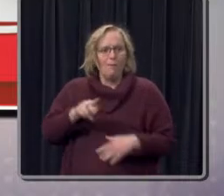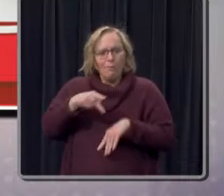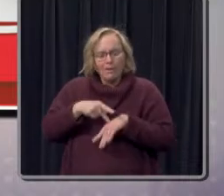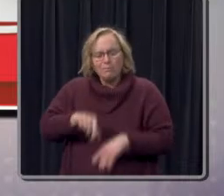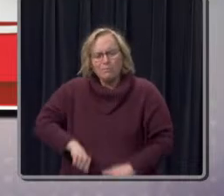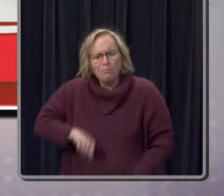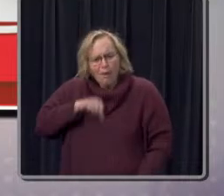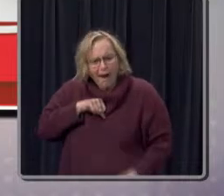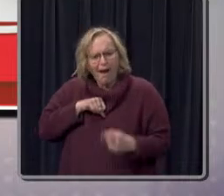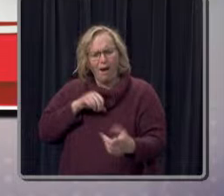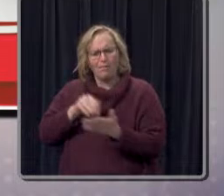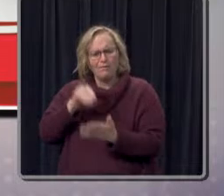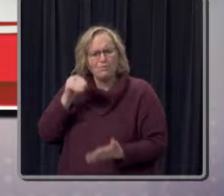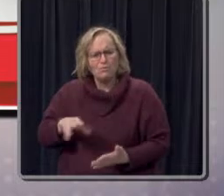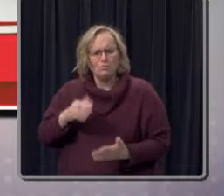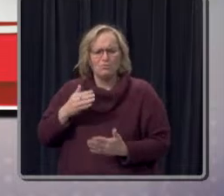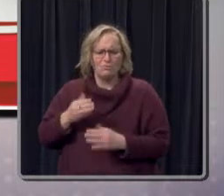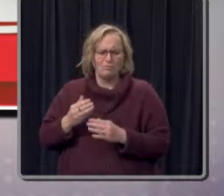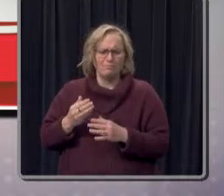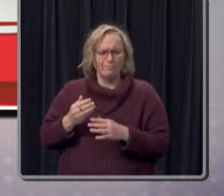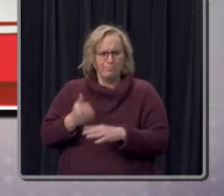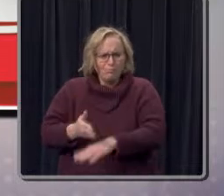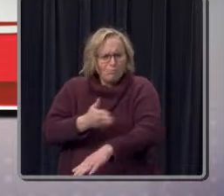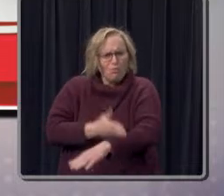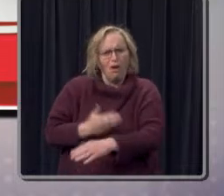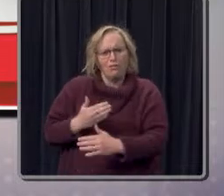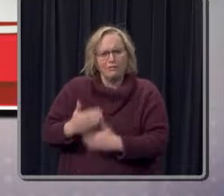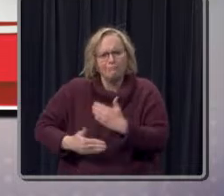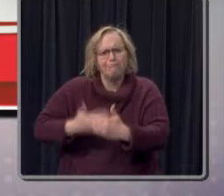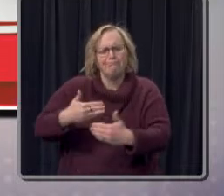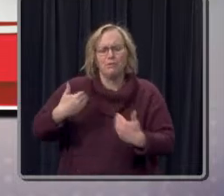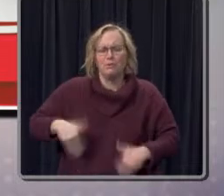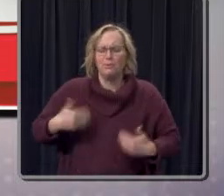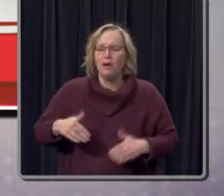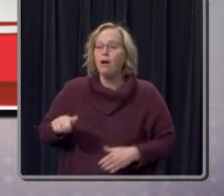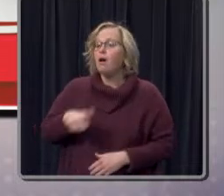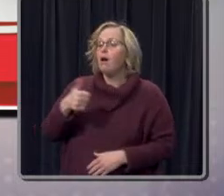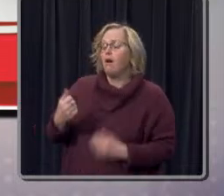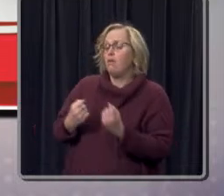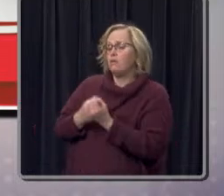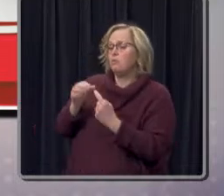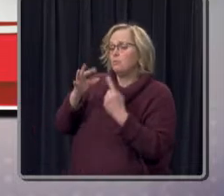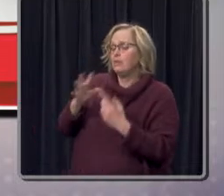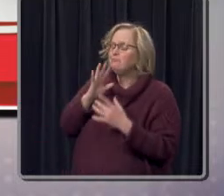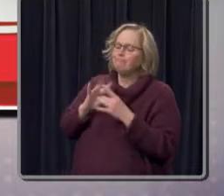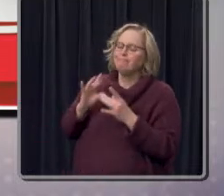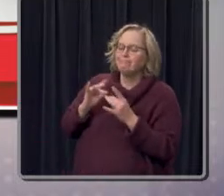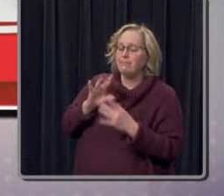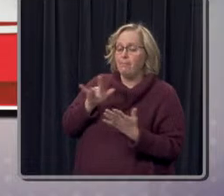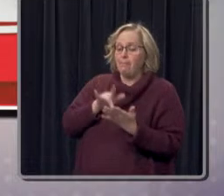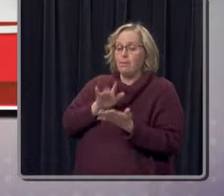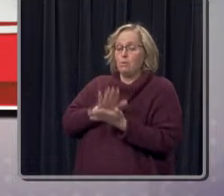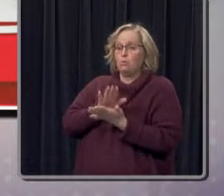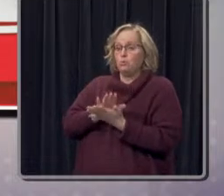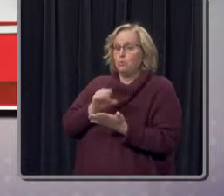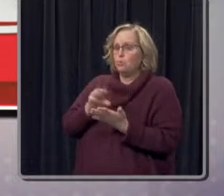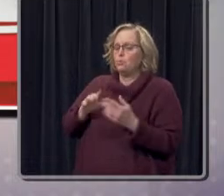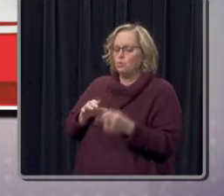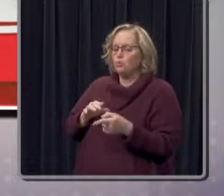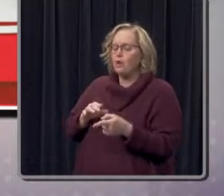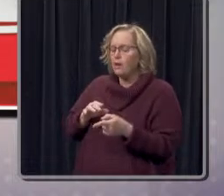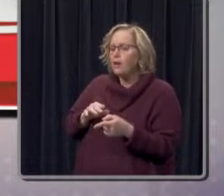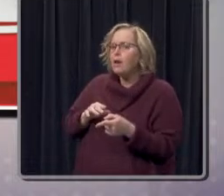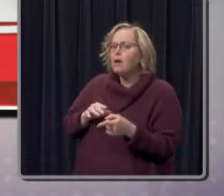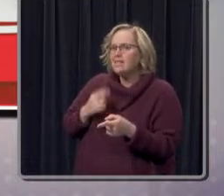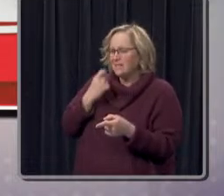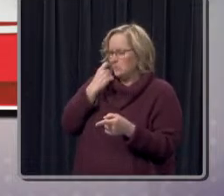was of the progress that young man had made. Another support specialist shared a story of a middle school student who